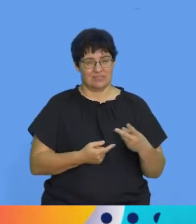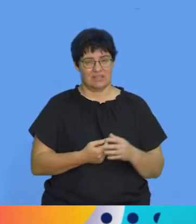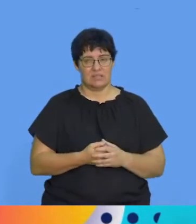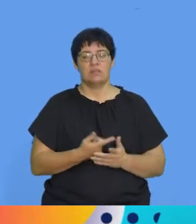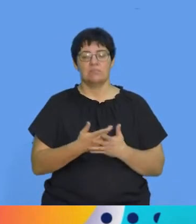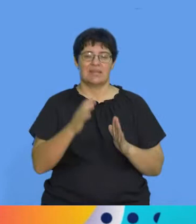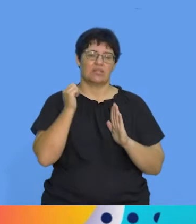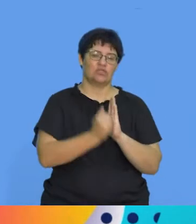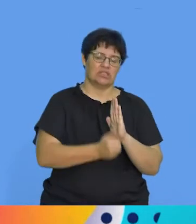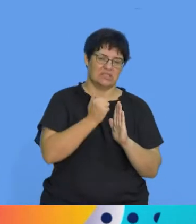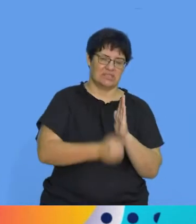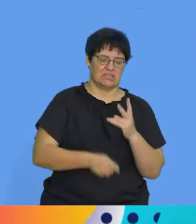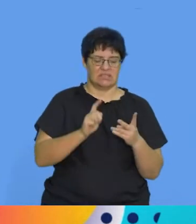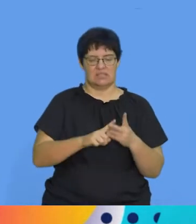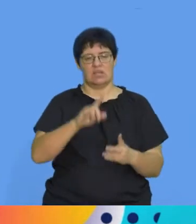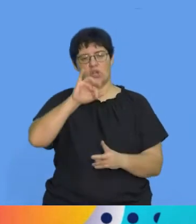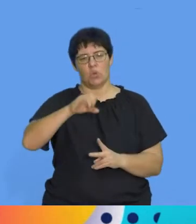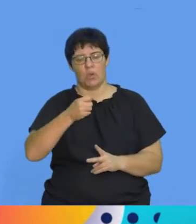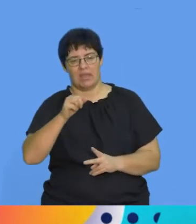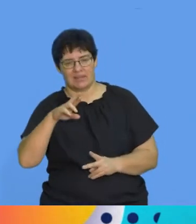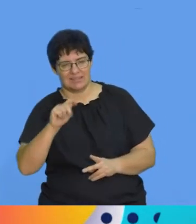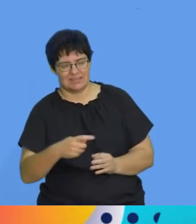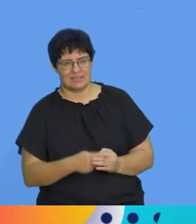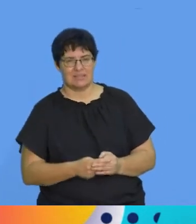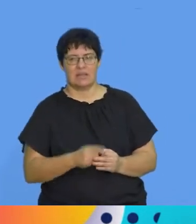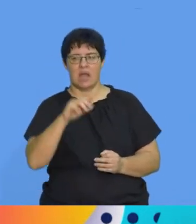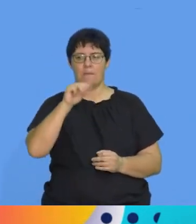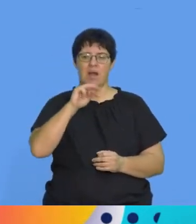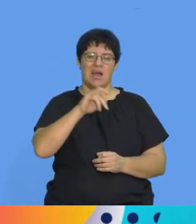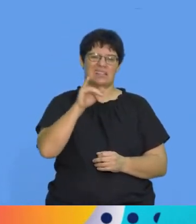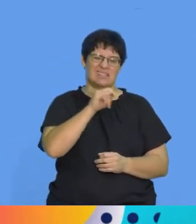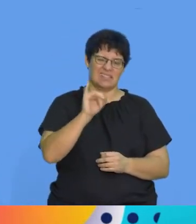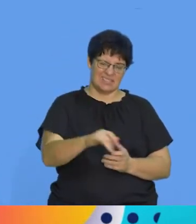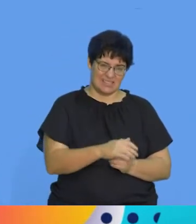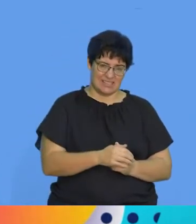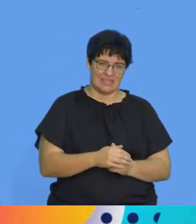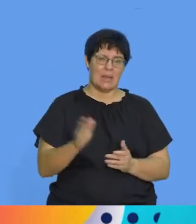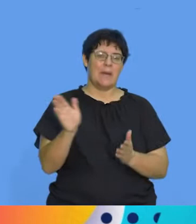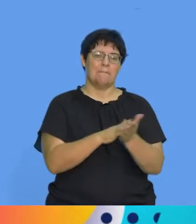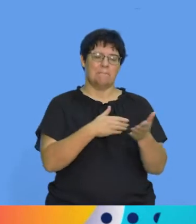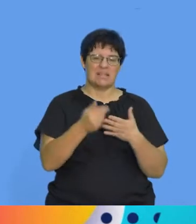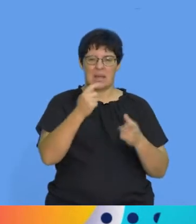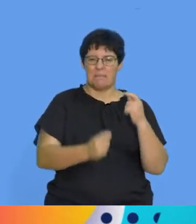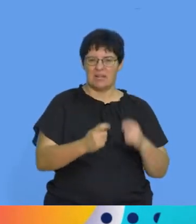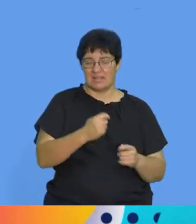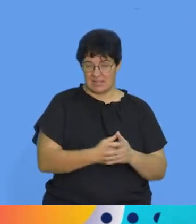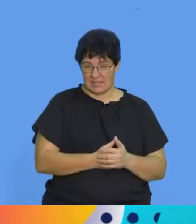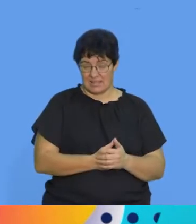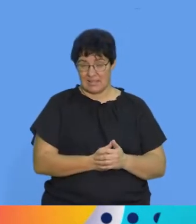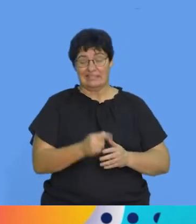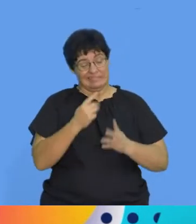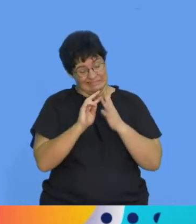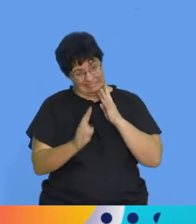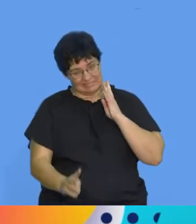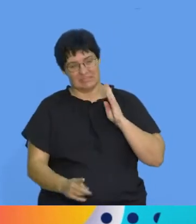sugar, and that's our cheeses and our yogurts and amazi and all of those things, our buttered milk. All of those are